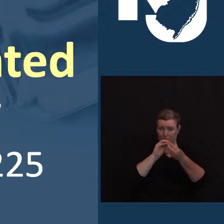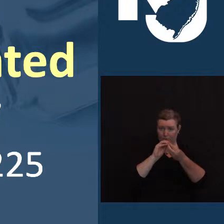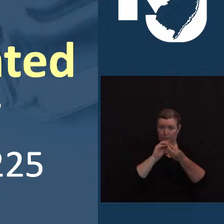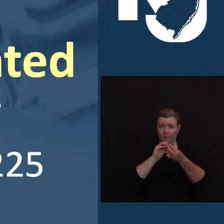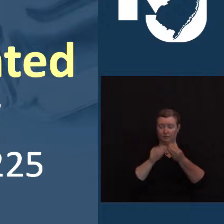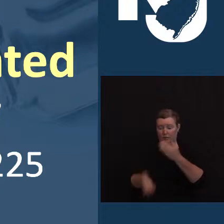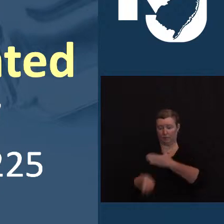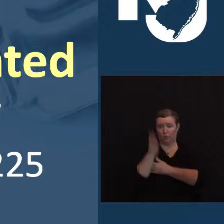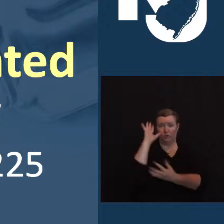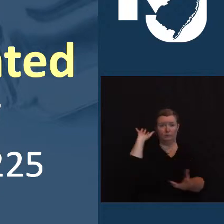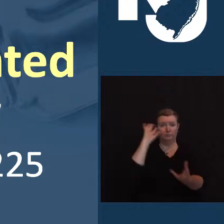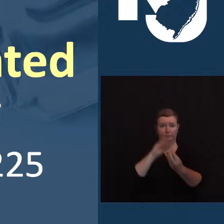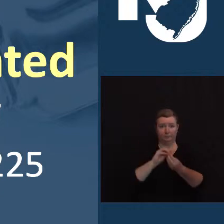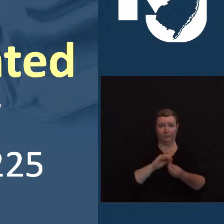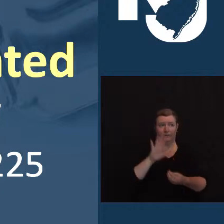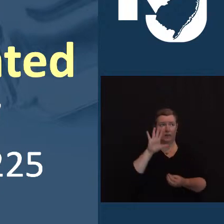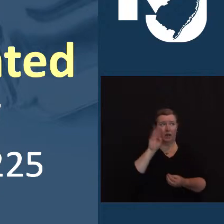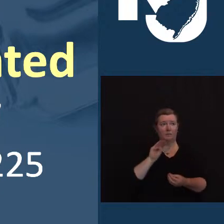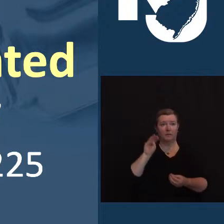see, of